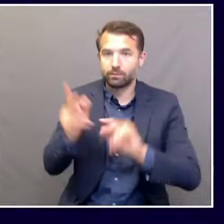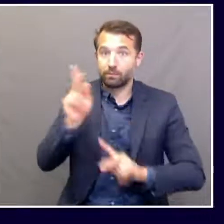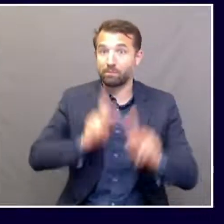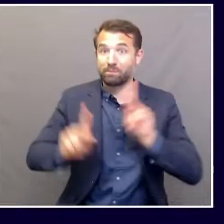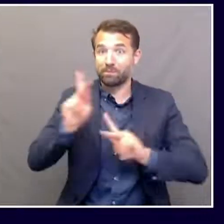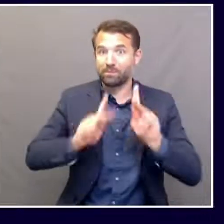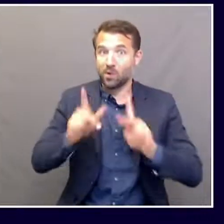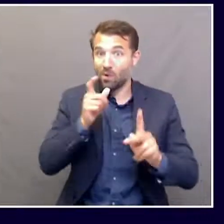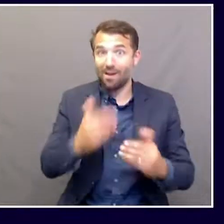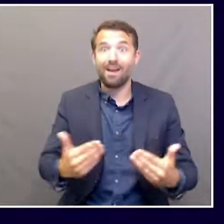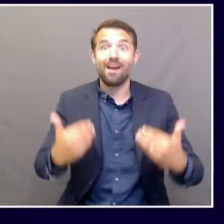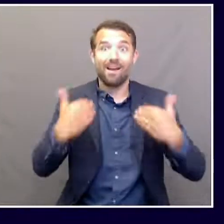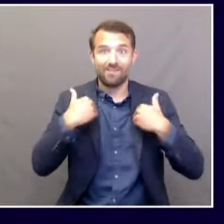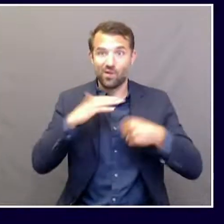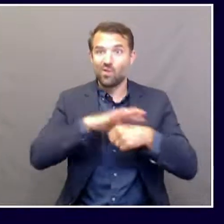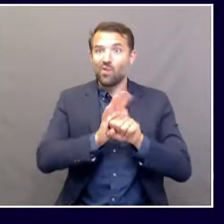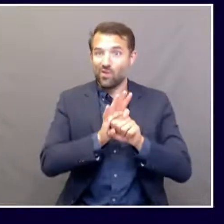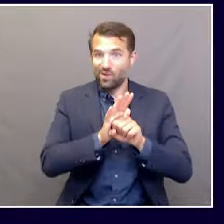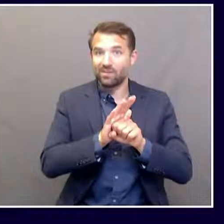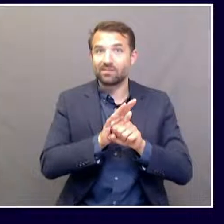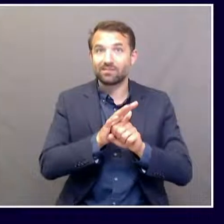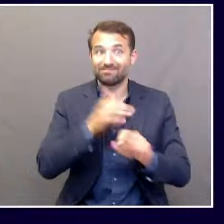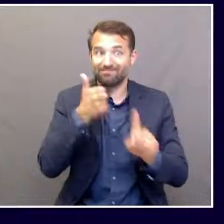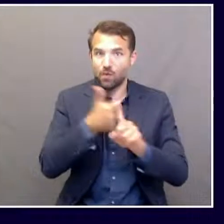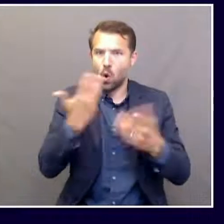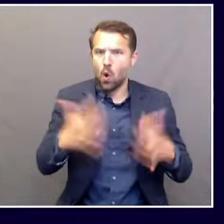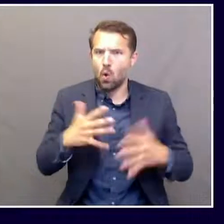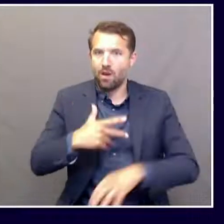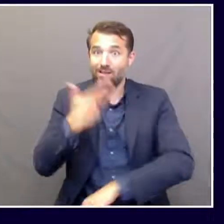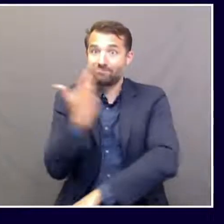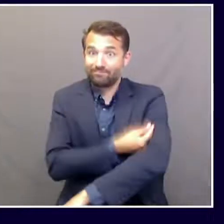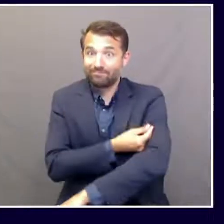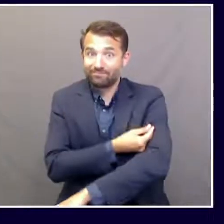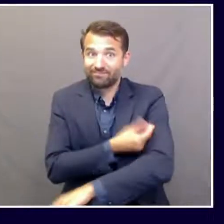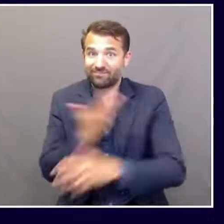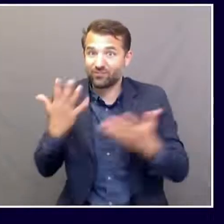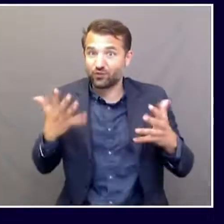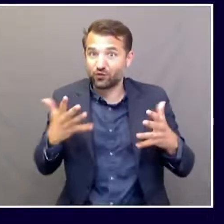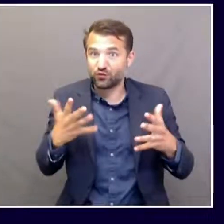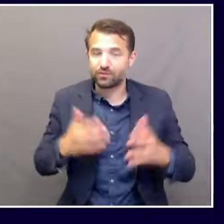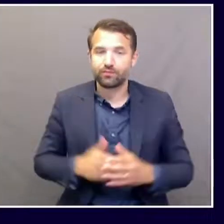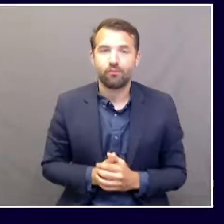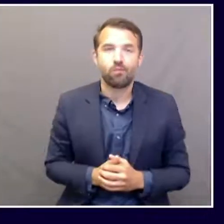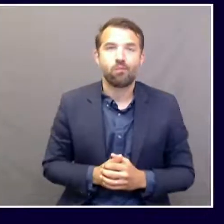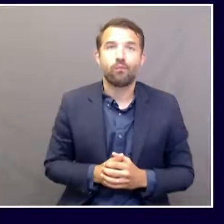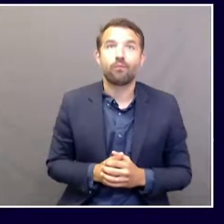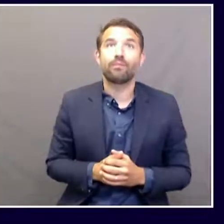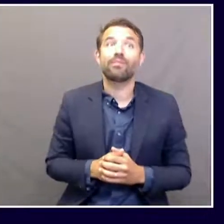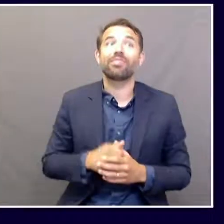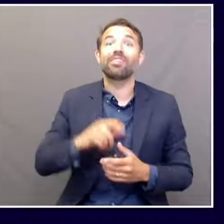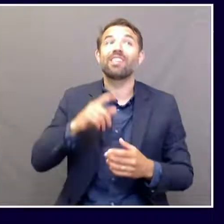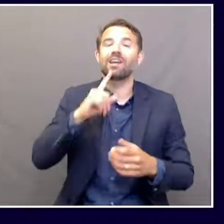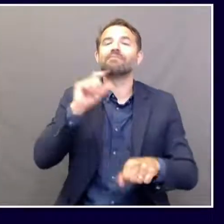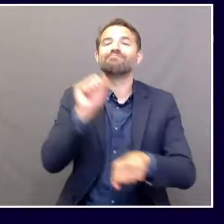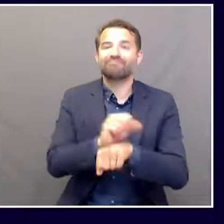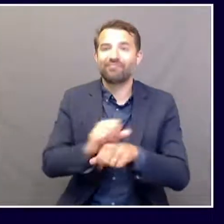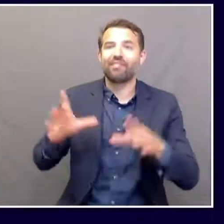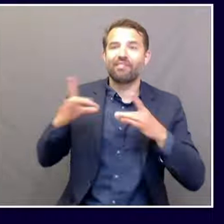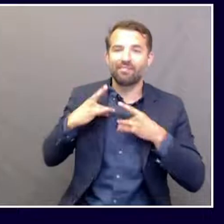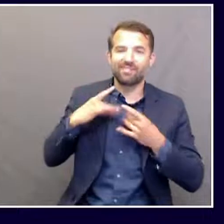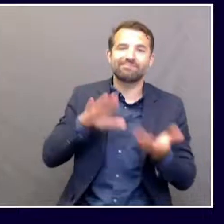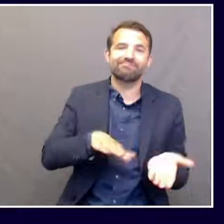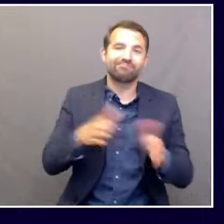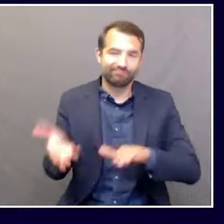fully vaccinated. I want to make a couple of notes about that, Pat. The first is a reminder: when the Maine CDC reports